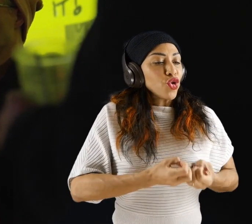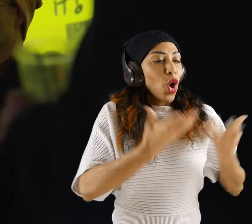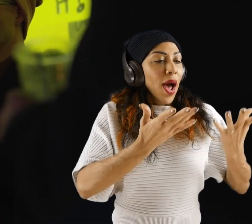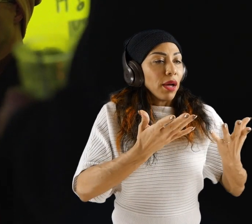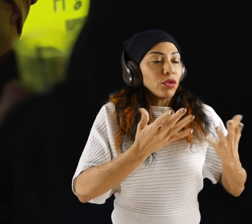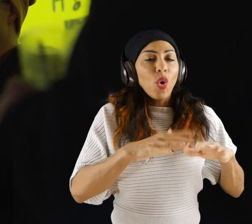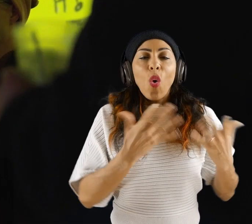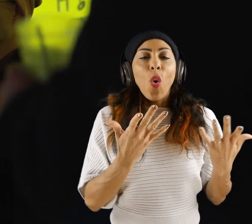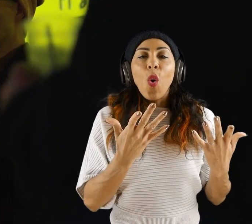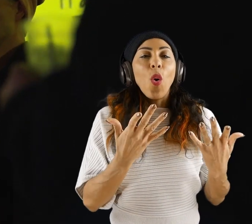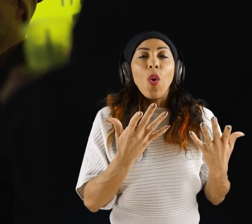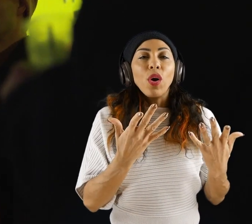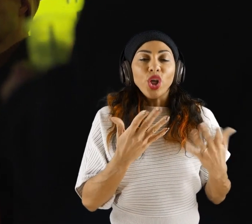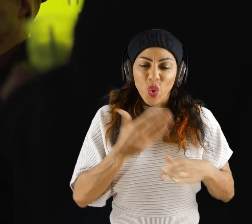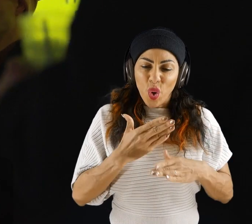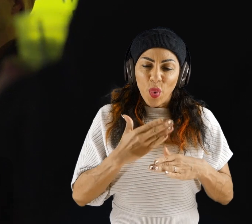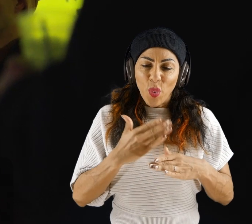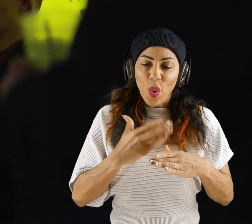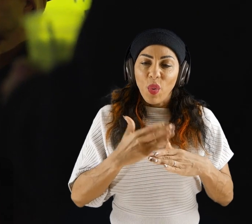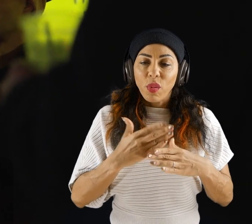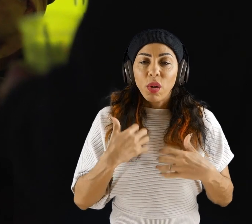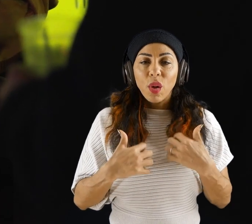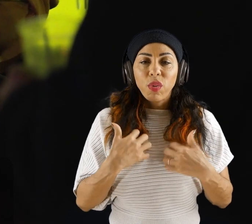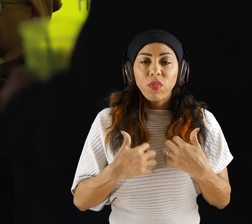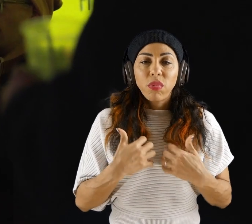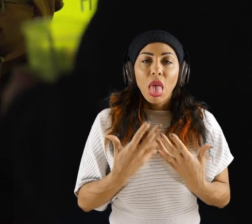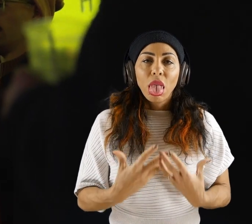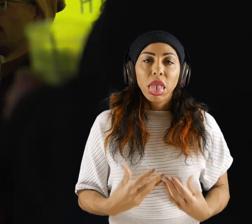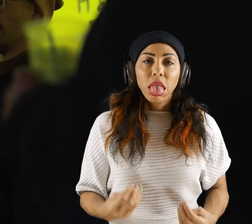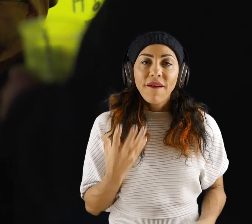losing a bit of that sort of excitement or hype about it. Do you have a process in terms of